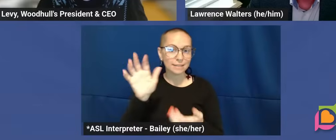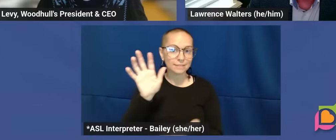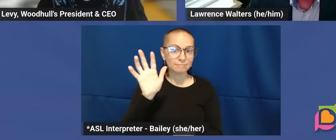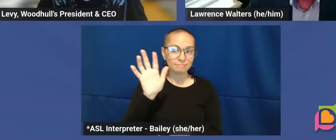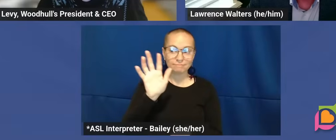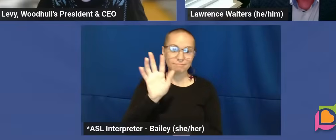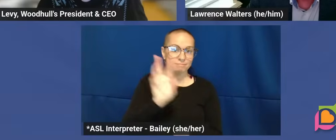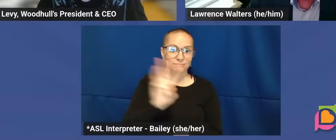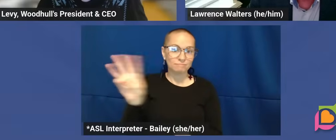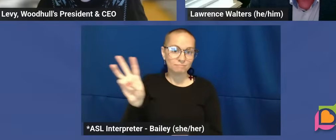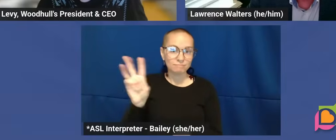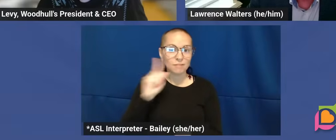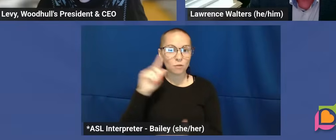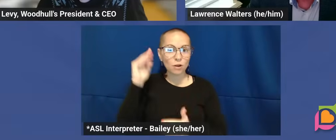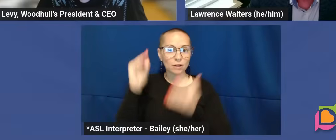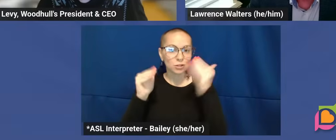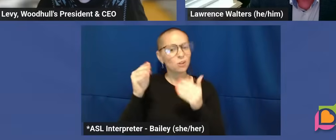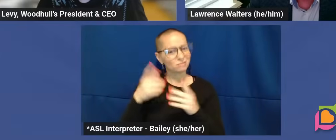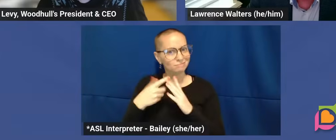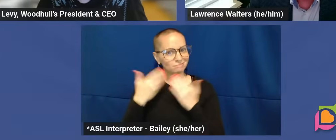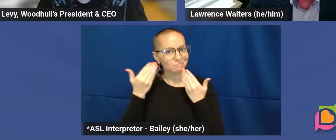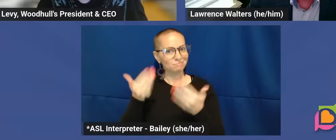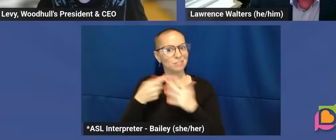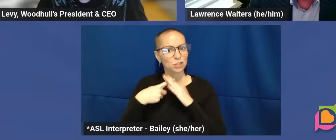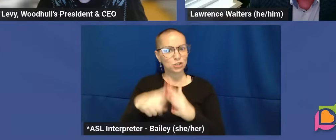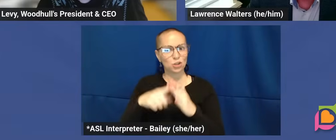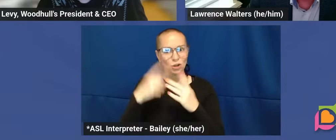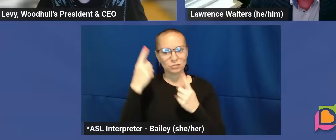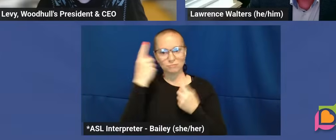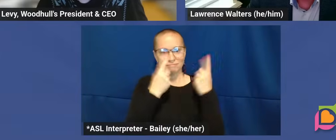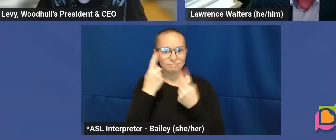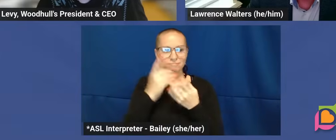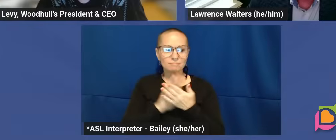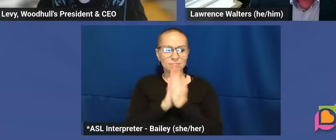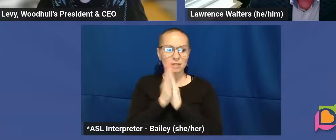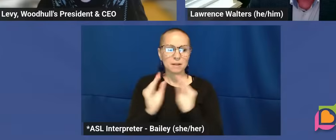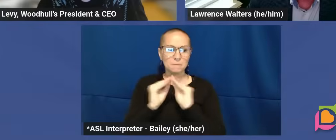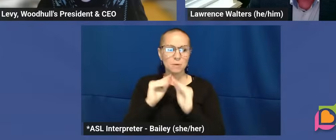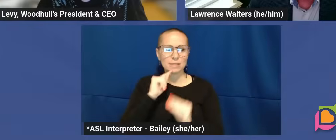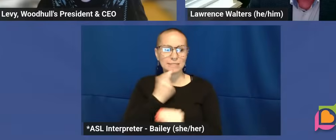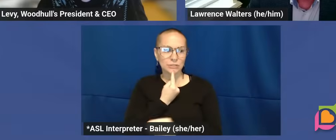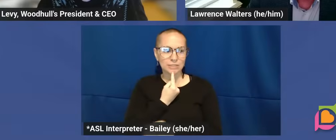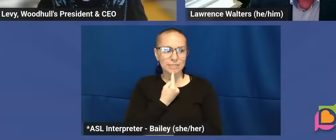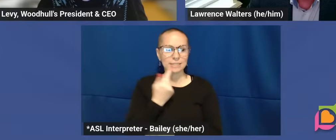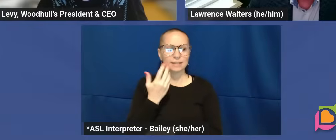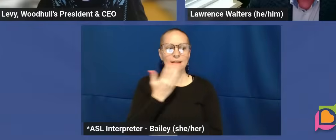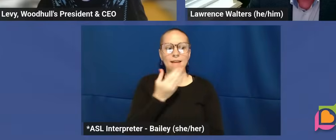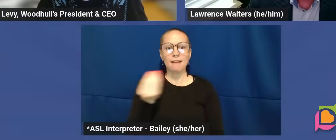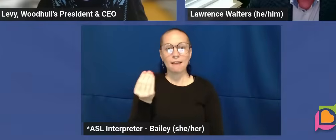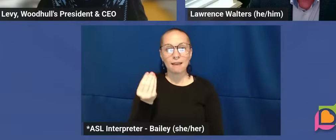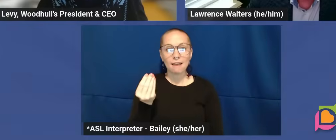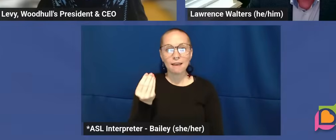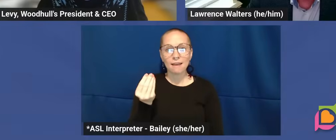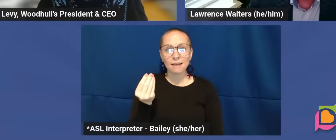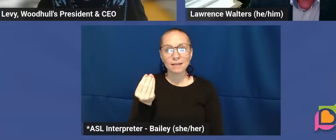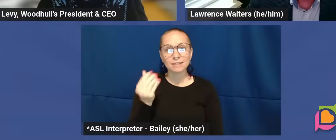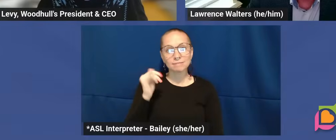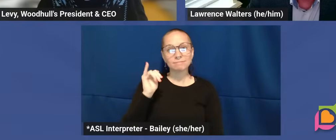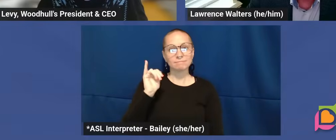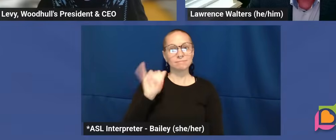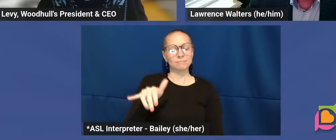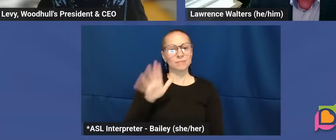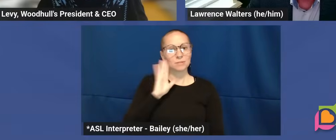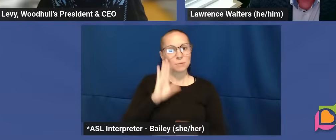recorded, is start taking this seriously if you haven't already implemented age verification in the jurisdictions where it's